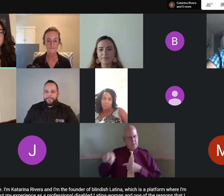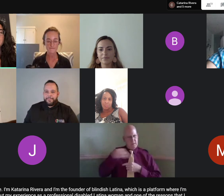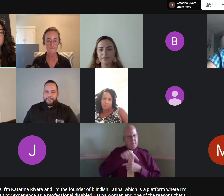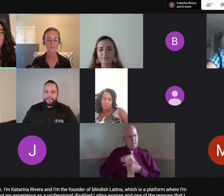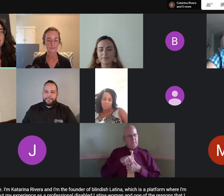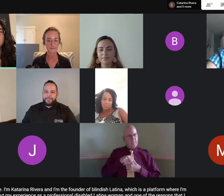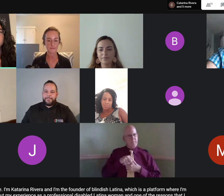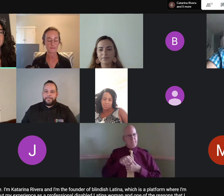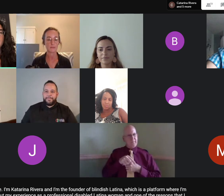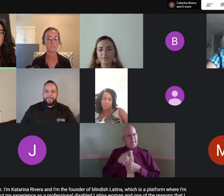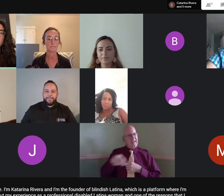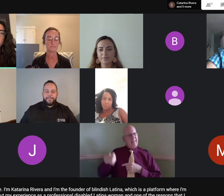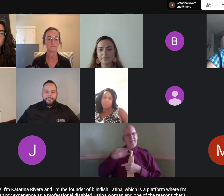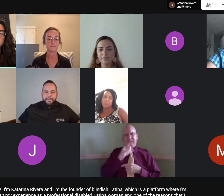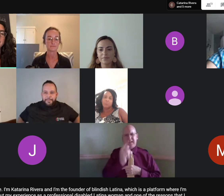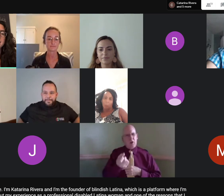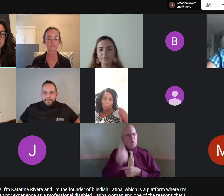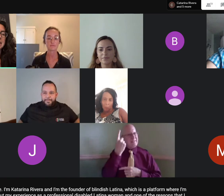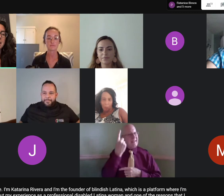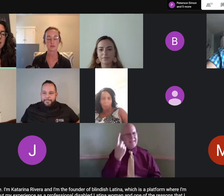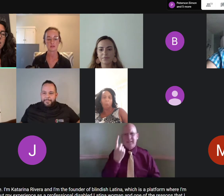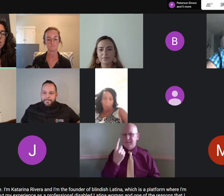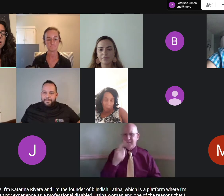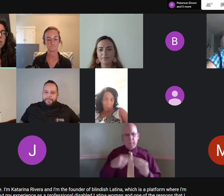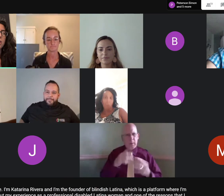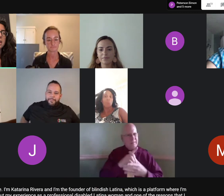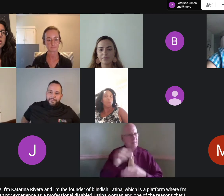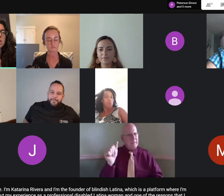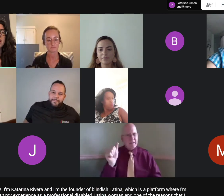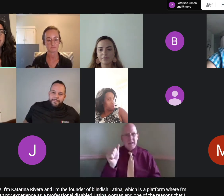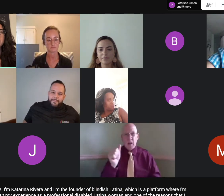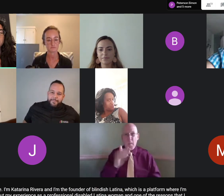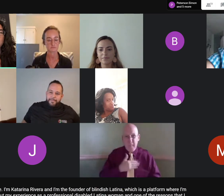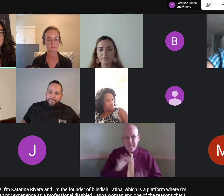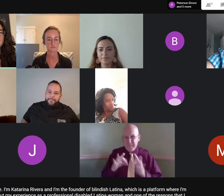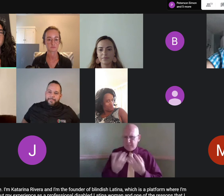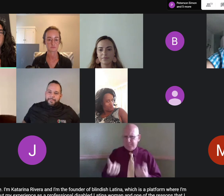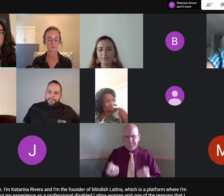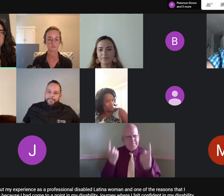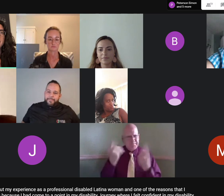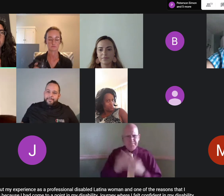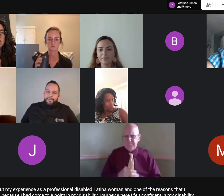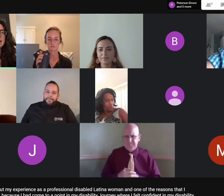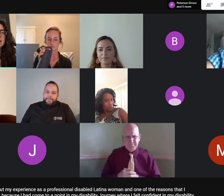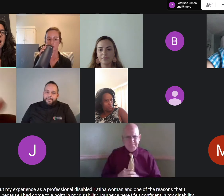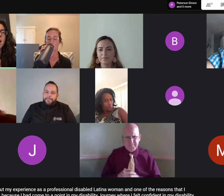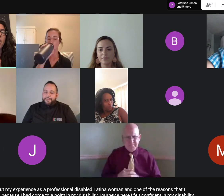much that they did not understand about disability. So in sharing my story as